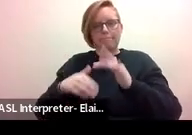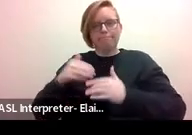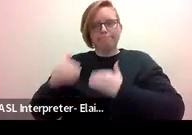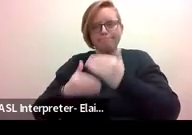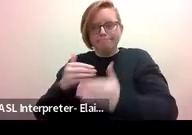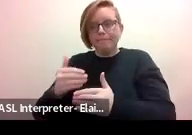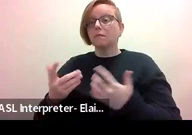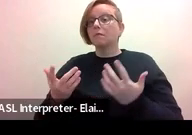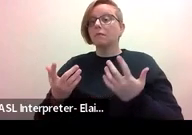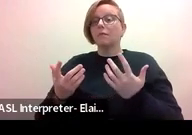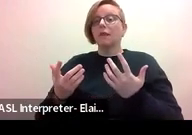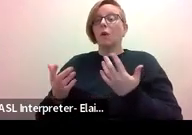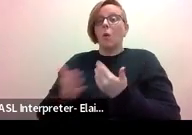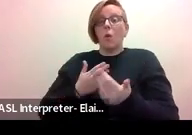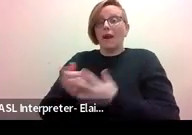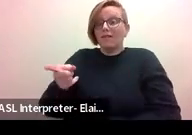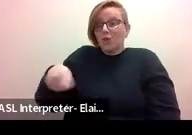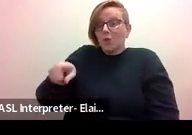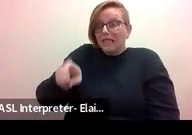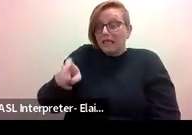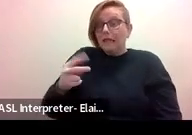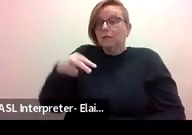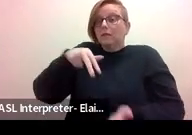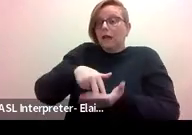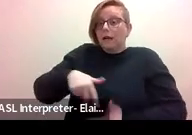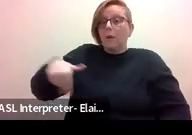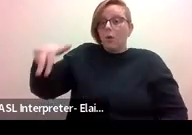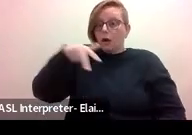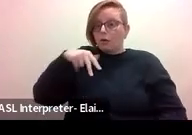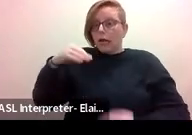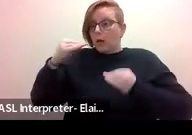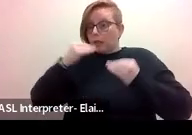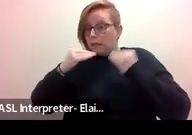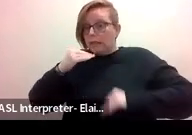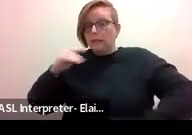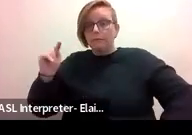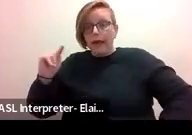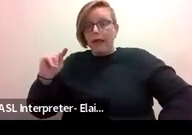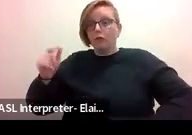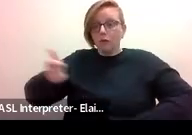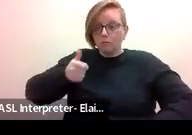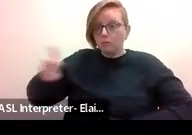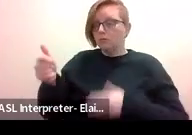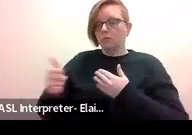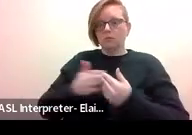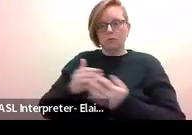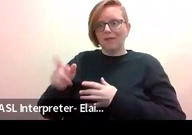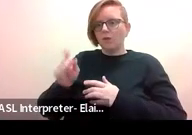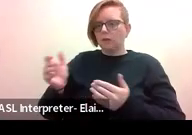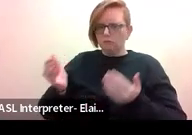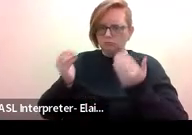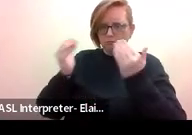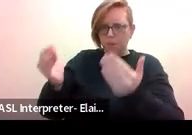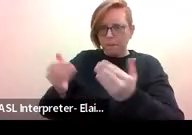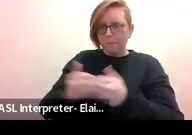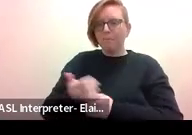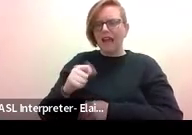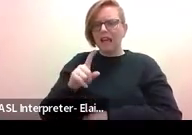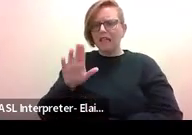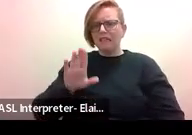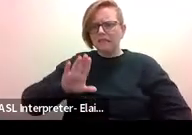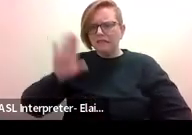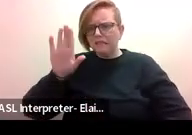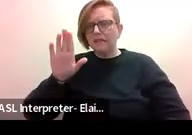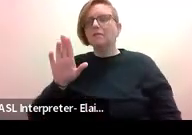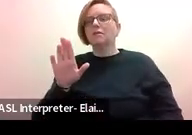yourself however you need. Get up and move around, do whatever you need to do. That's perfectly fine. Drop questions in the chat box as we go through.